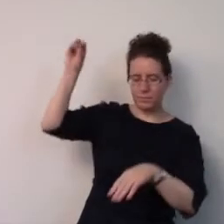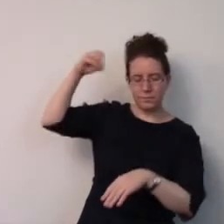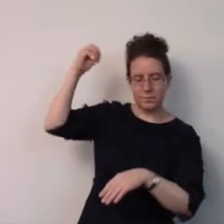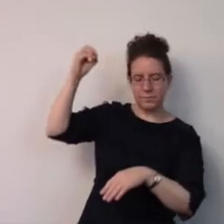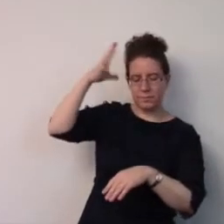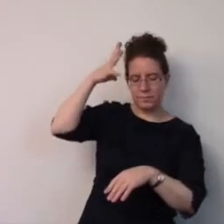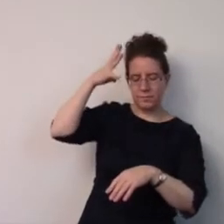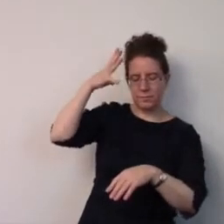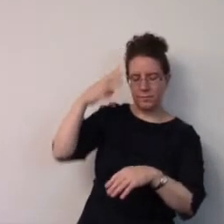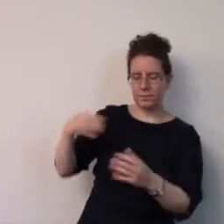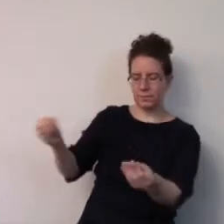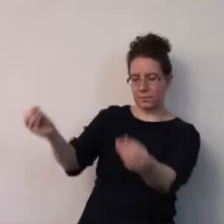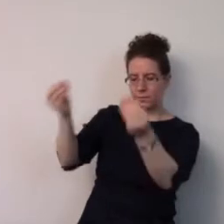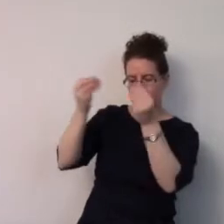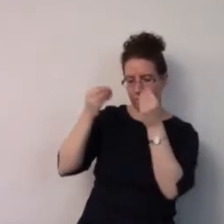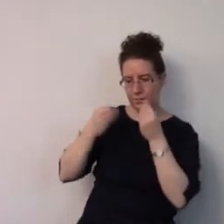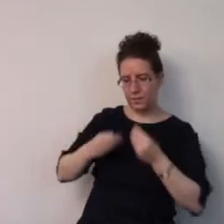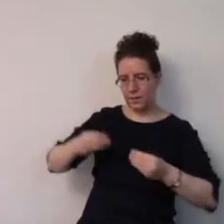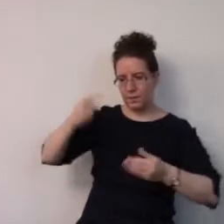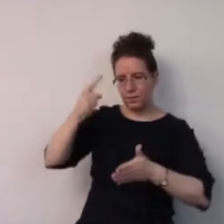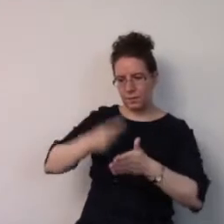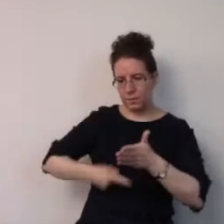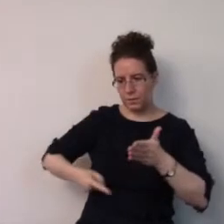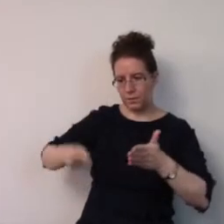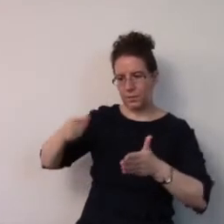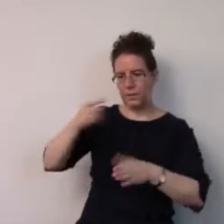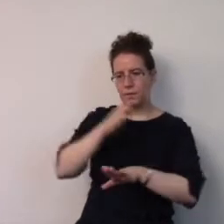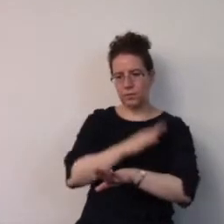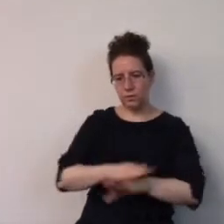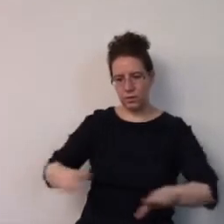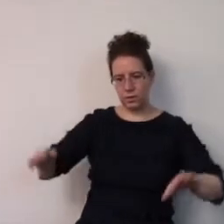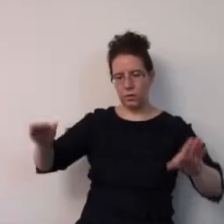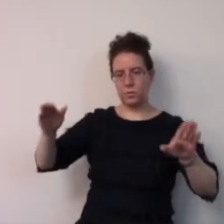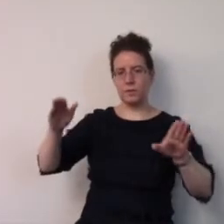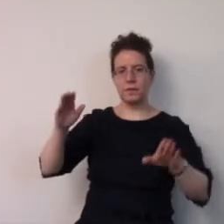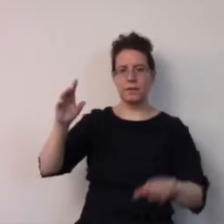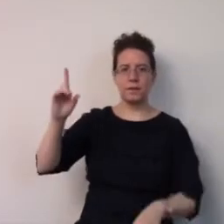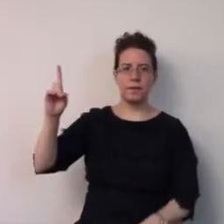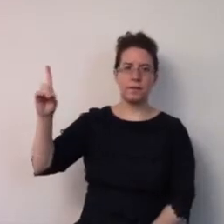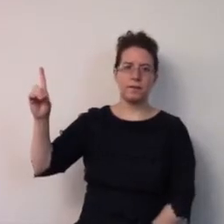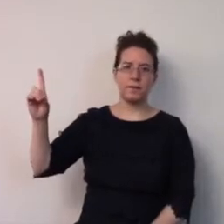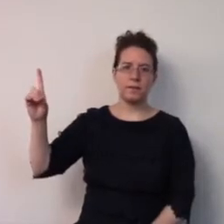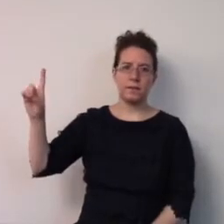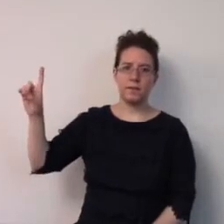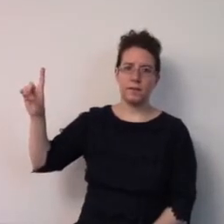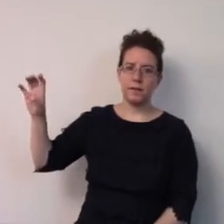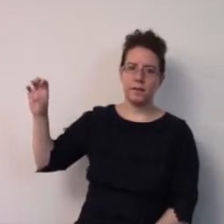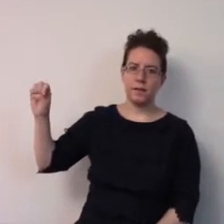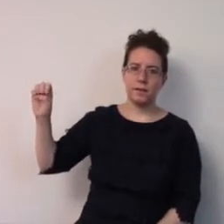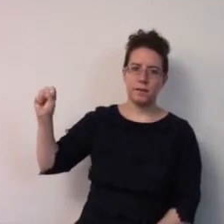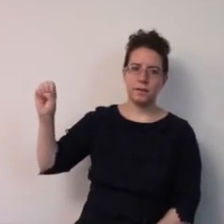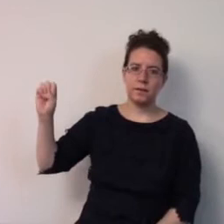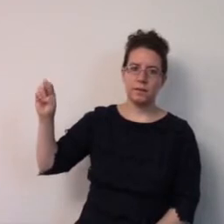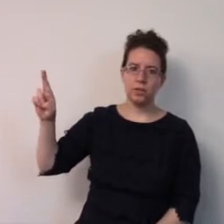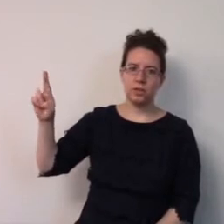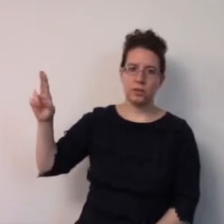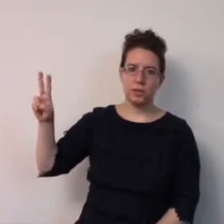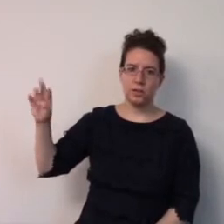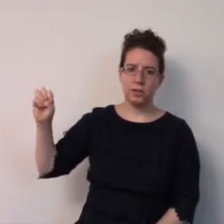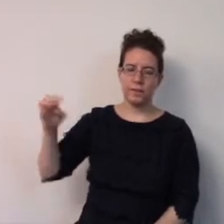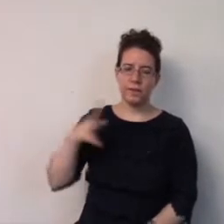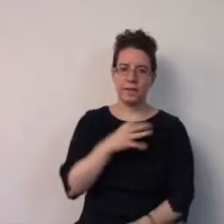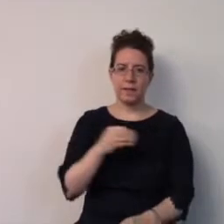just His gift, His love, His Spirit. We don't deserve that. Right. Hallelujah. Right. Thank God for